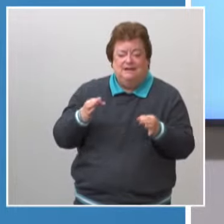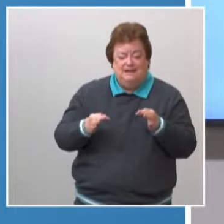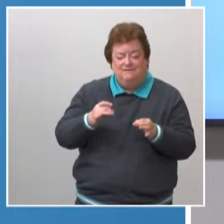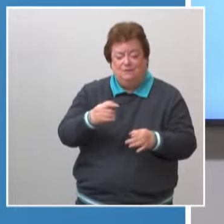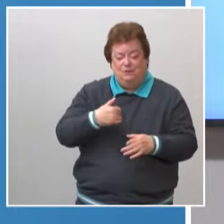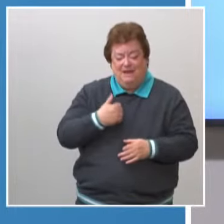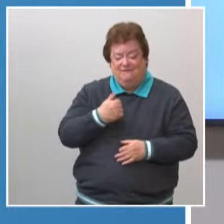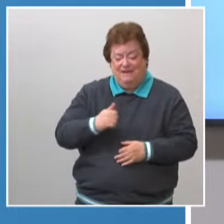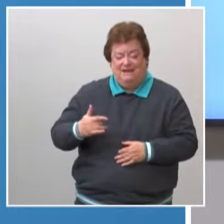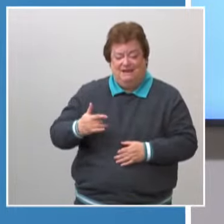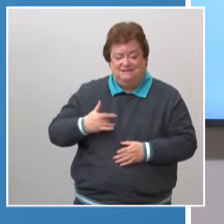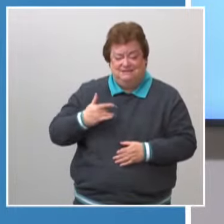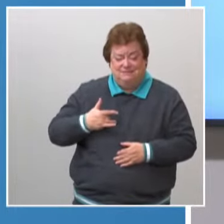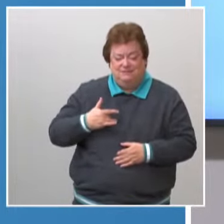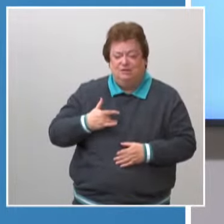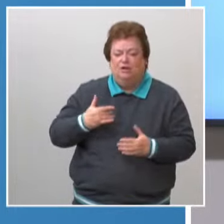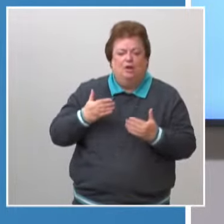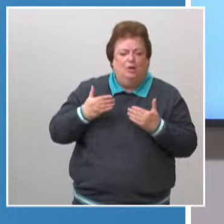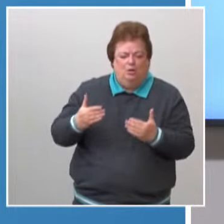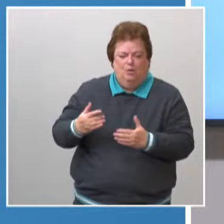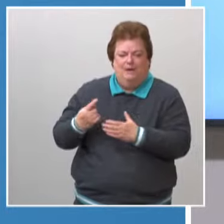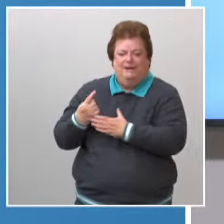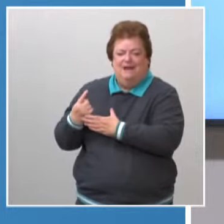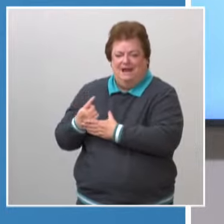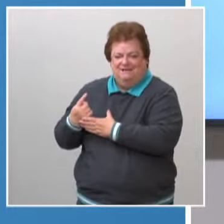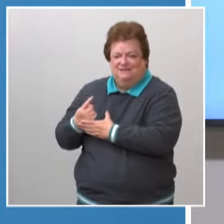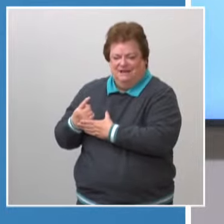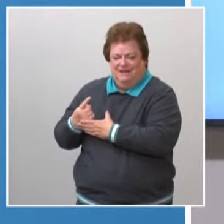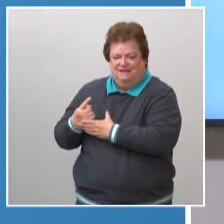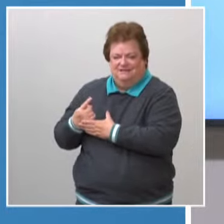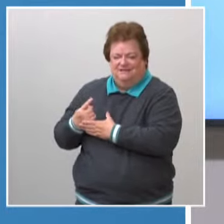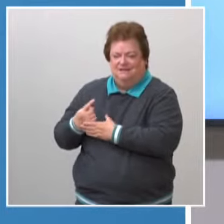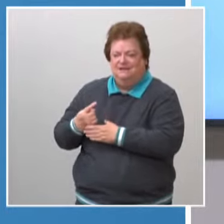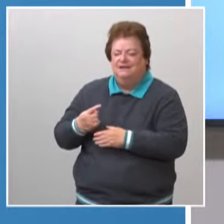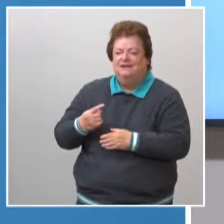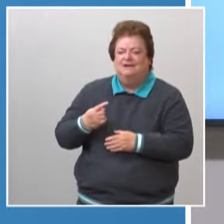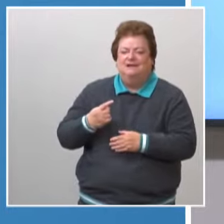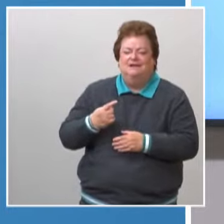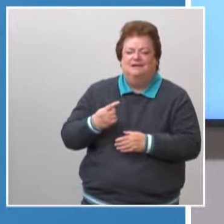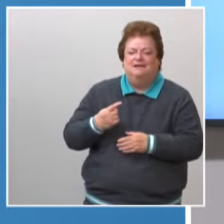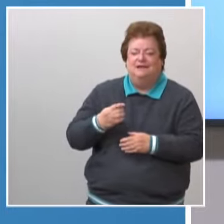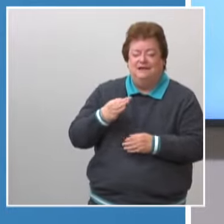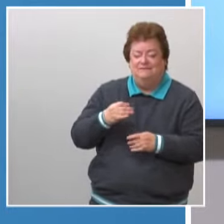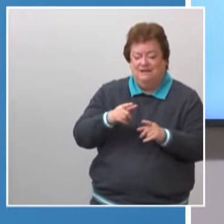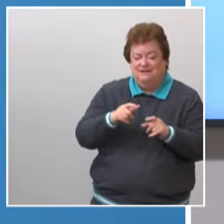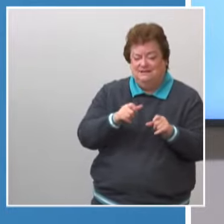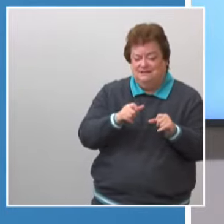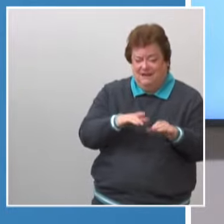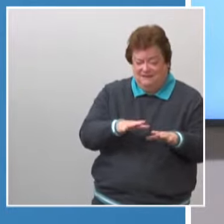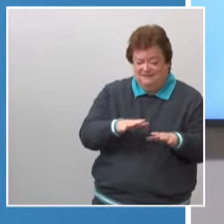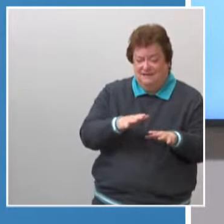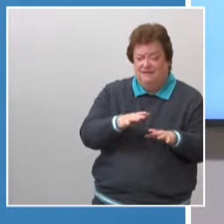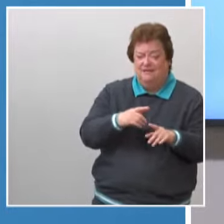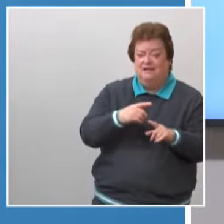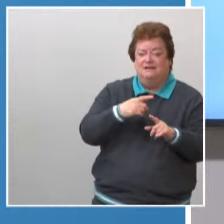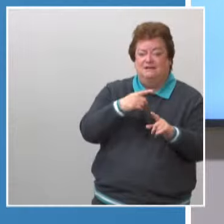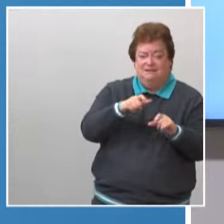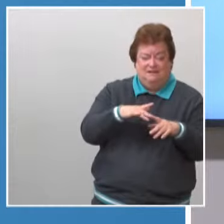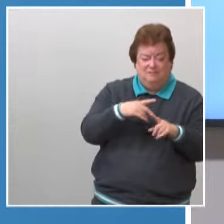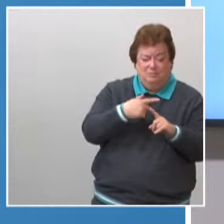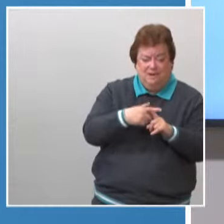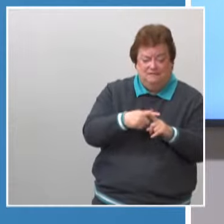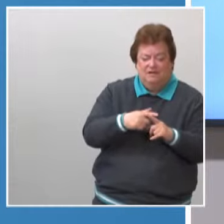having symptoms, please isolate. And a test at least tells you if you've had COVID, and so that you